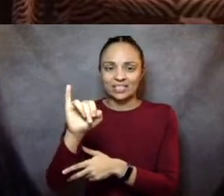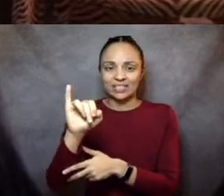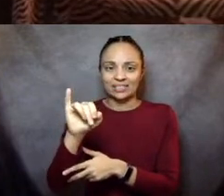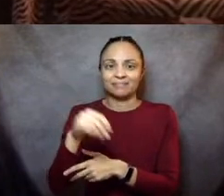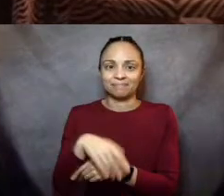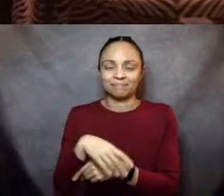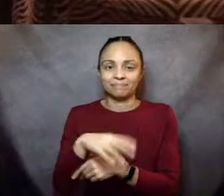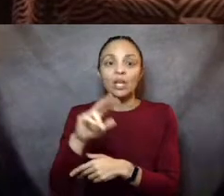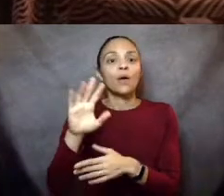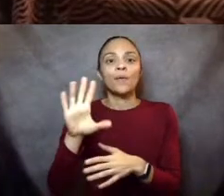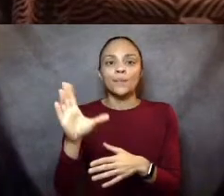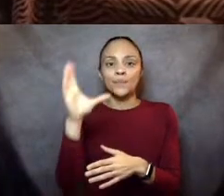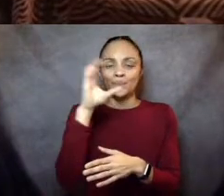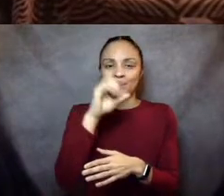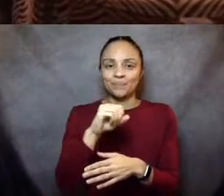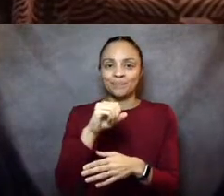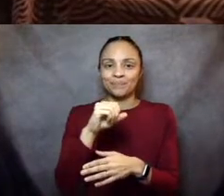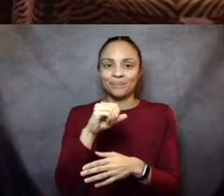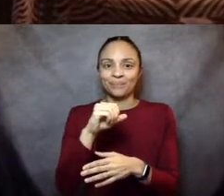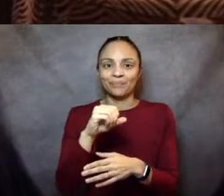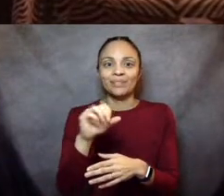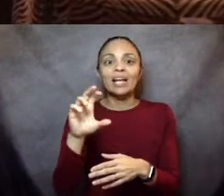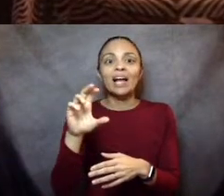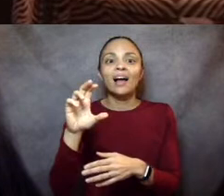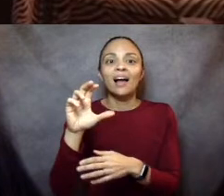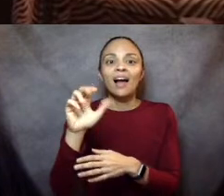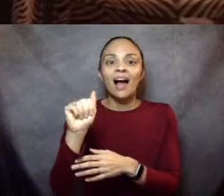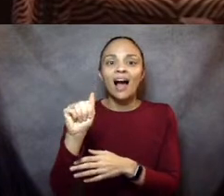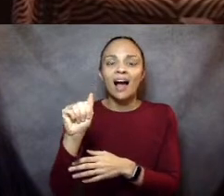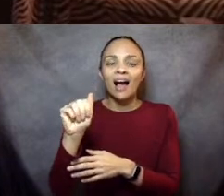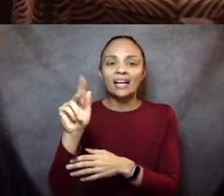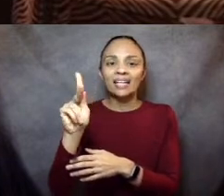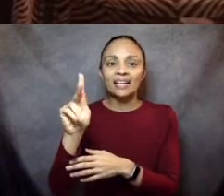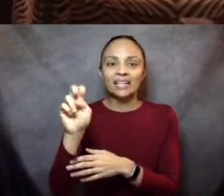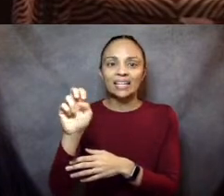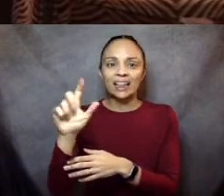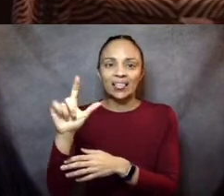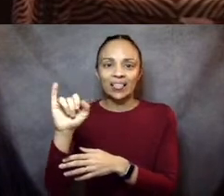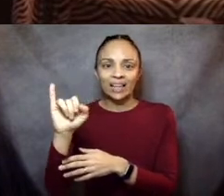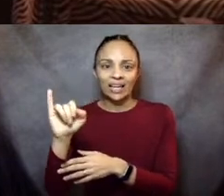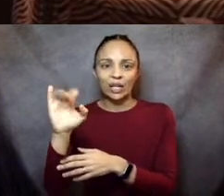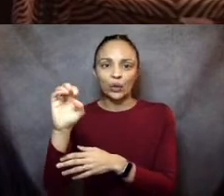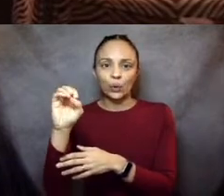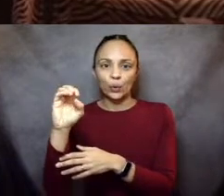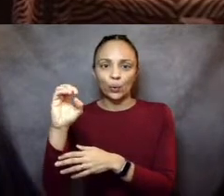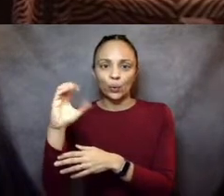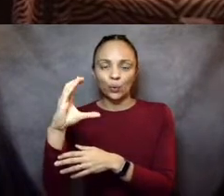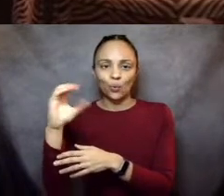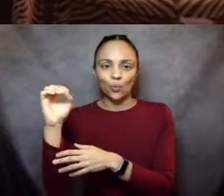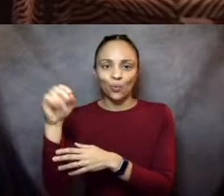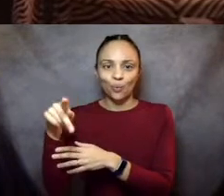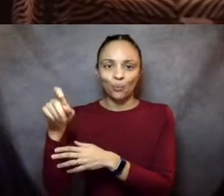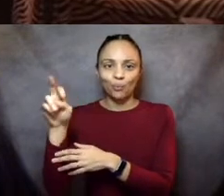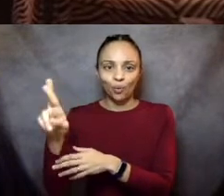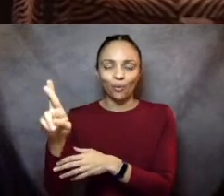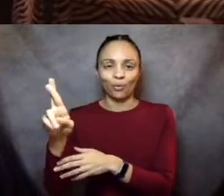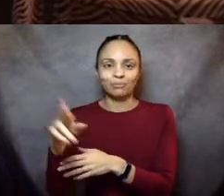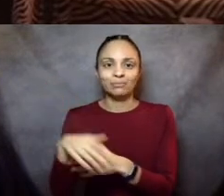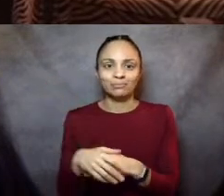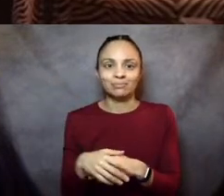is Akili Clifford Cooper. He's 14. He can be a Clifford Cooper if you need him to be in